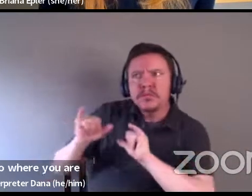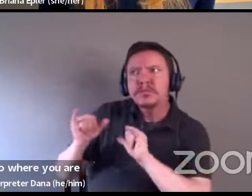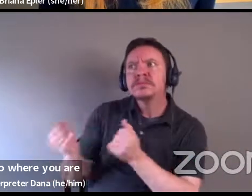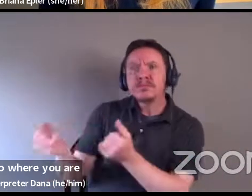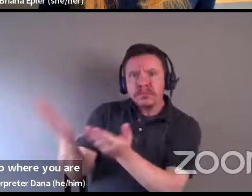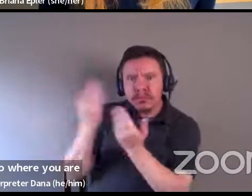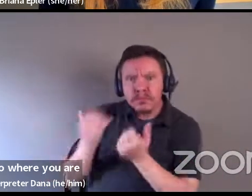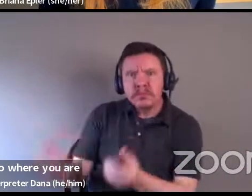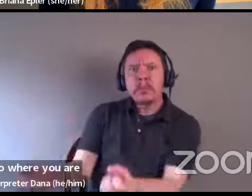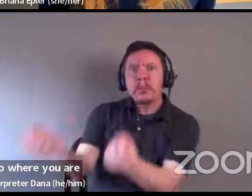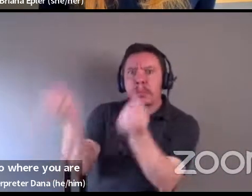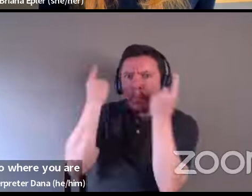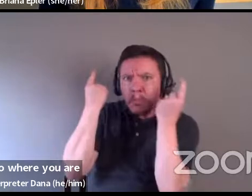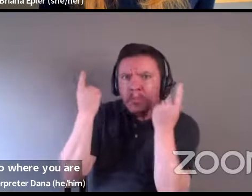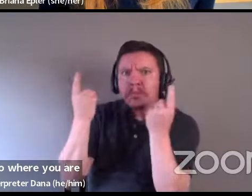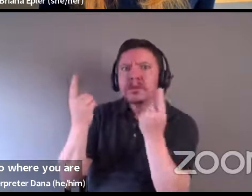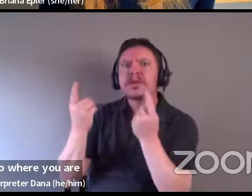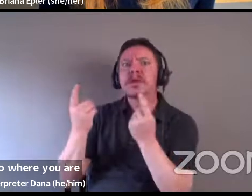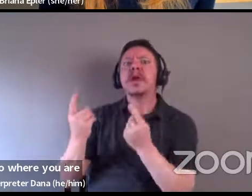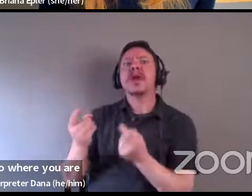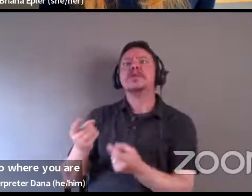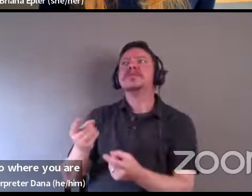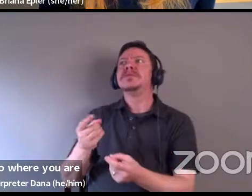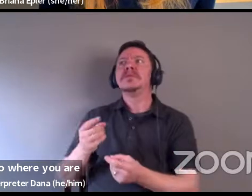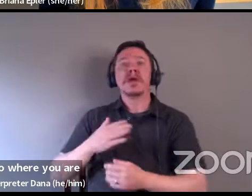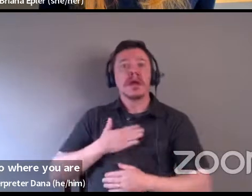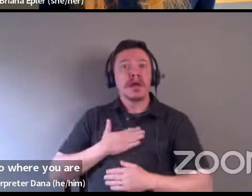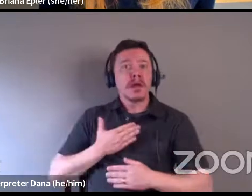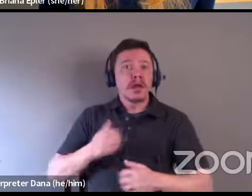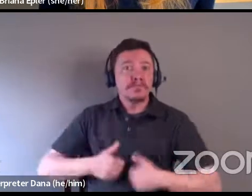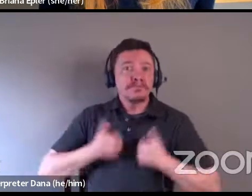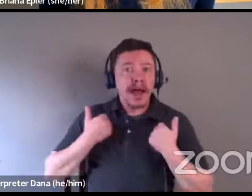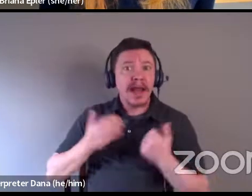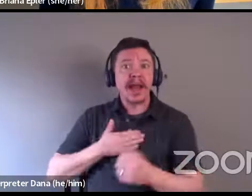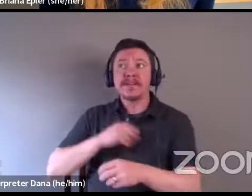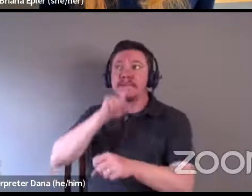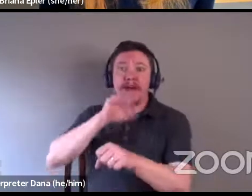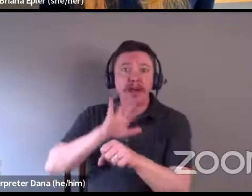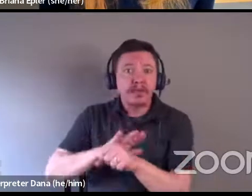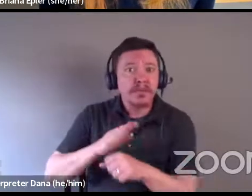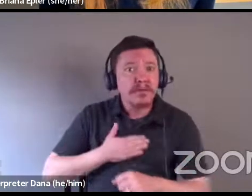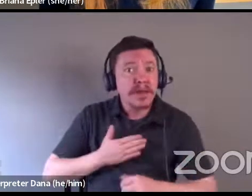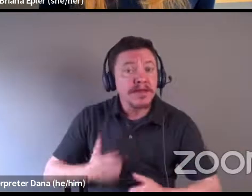of commitments, understand the barriers that you have,